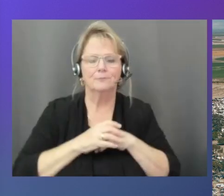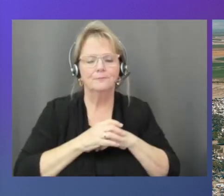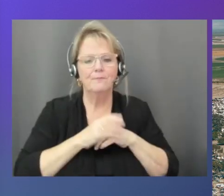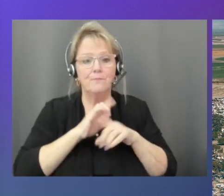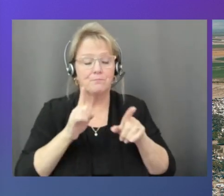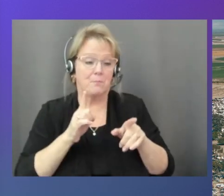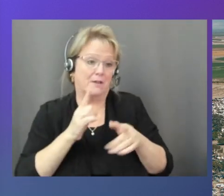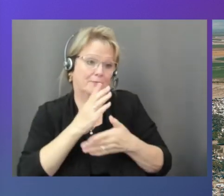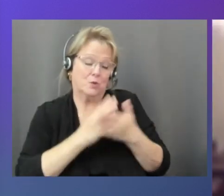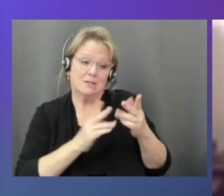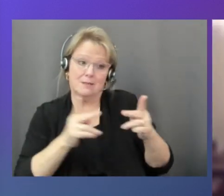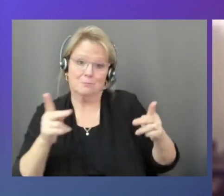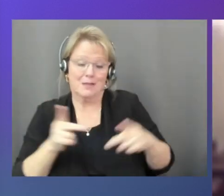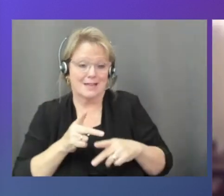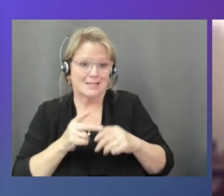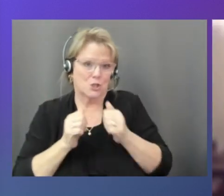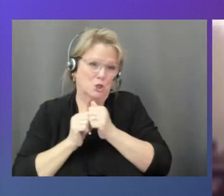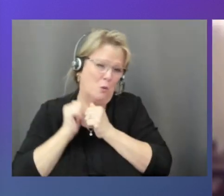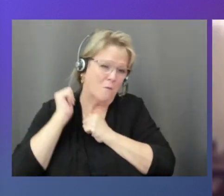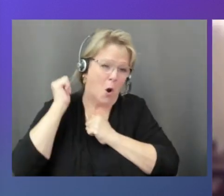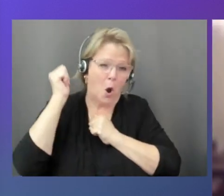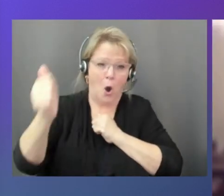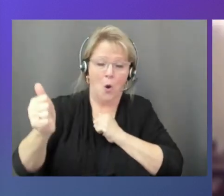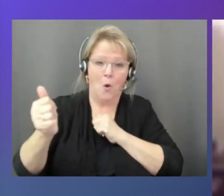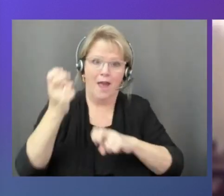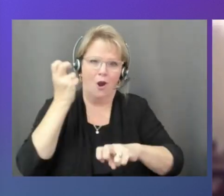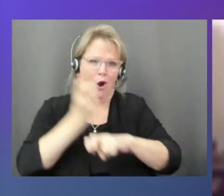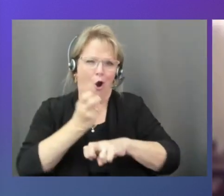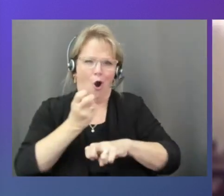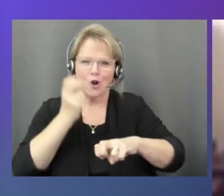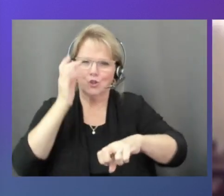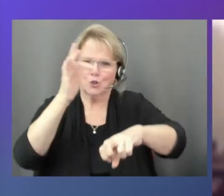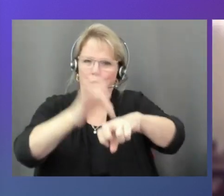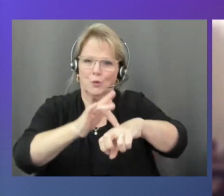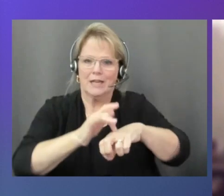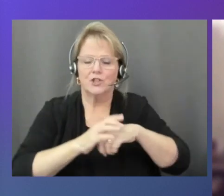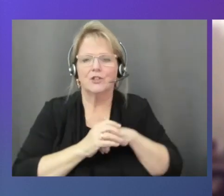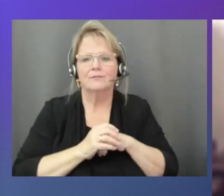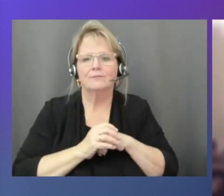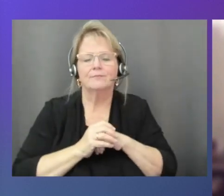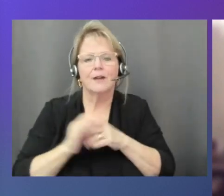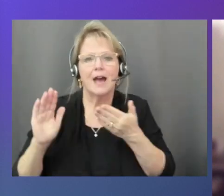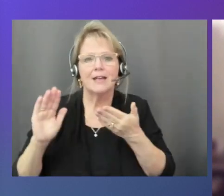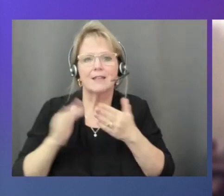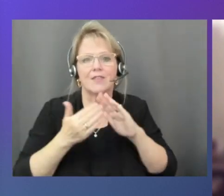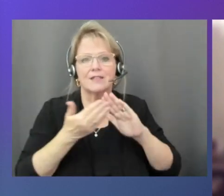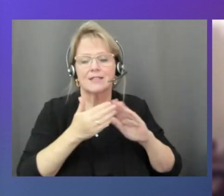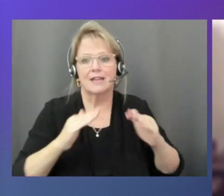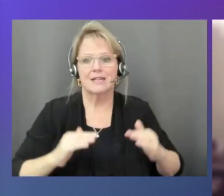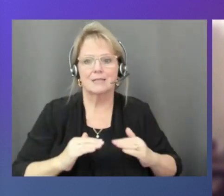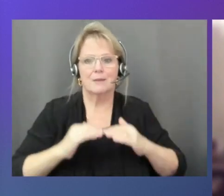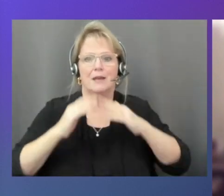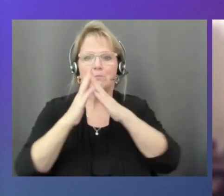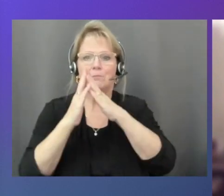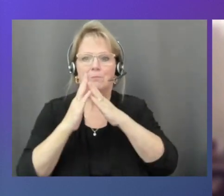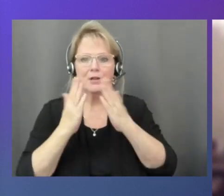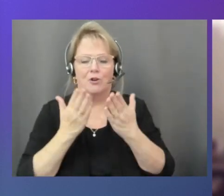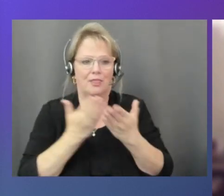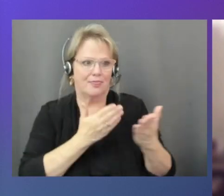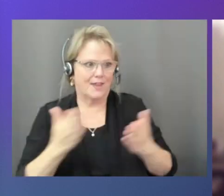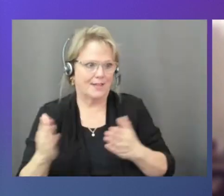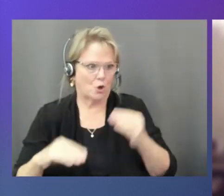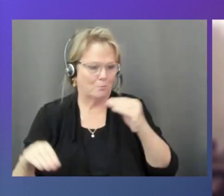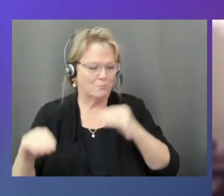in a hard-to-reach area. Secondly, as the city is being built, things are constantly moving and shifting. This results in us